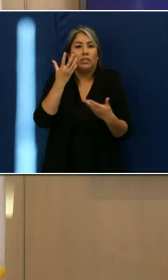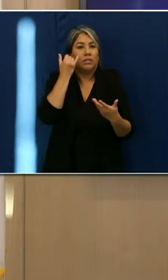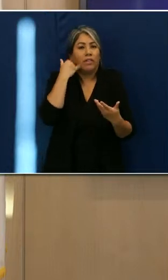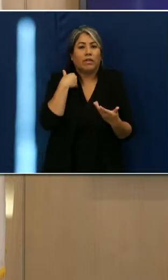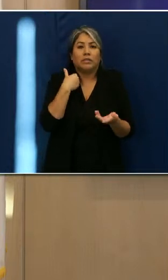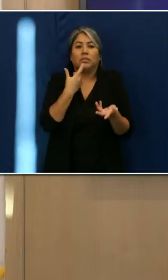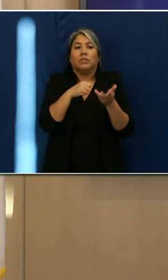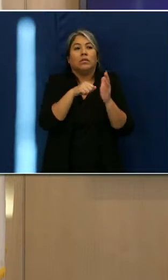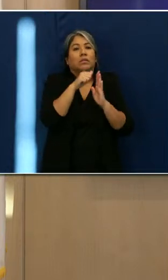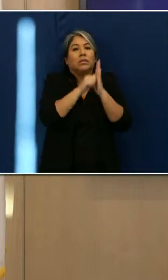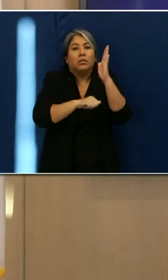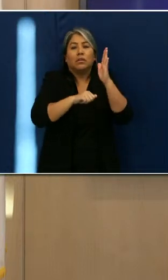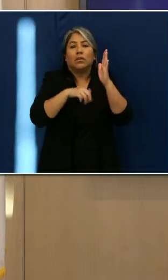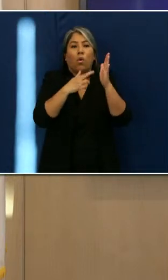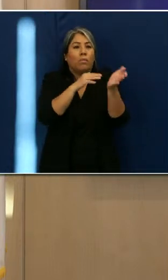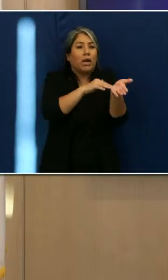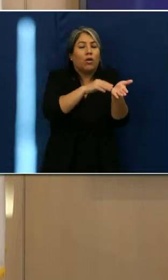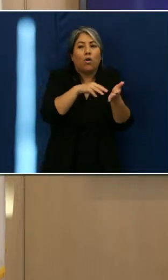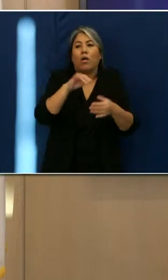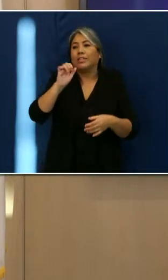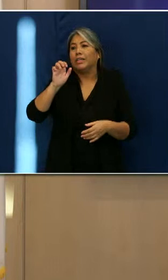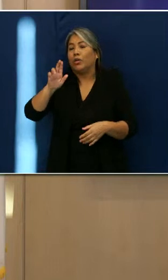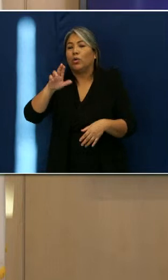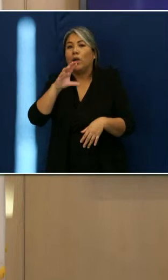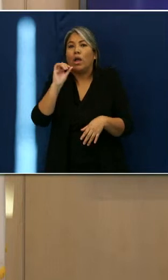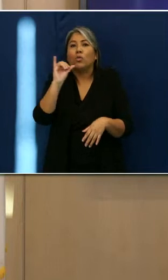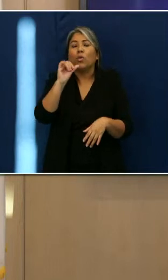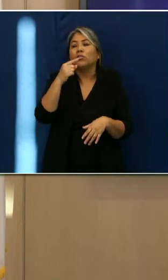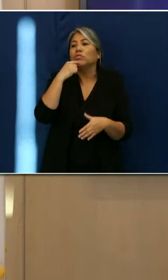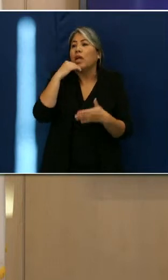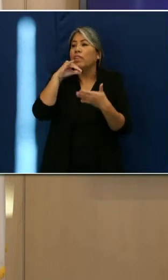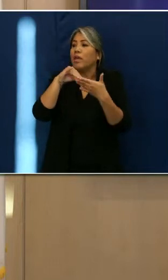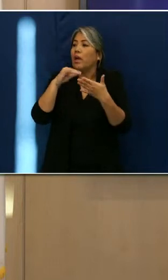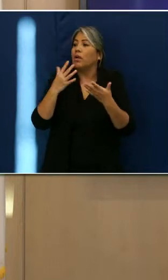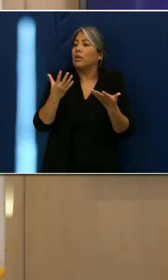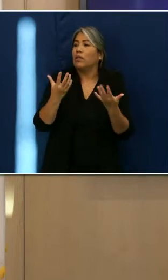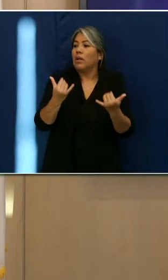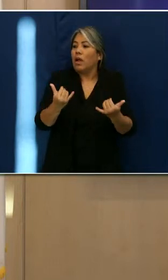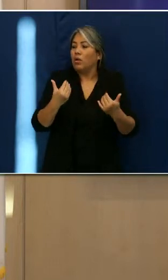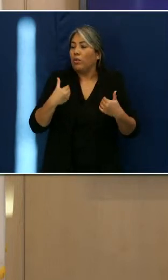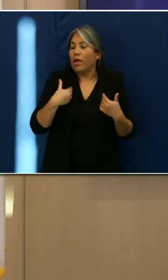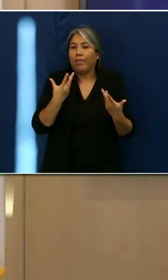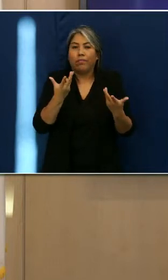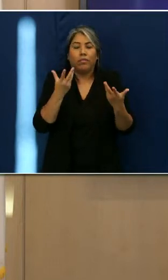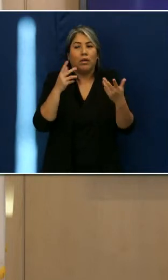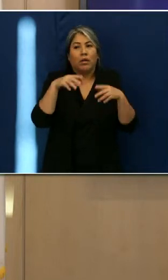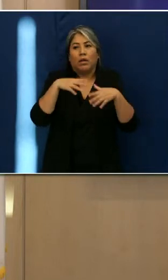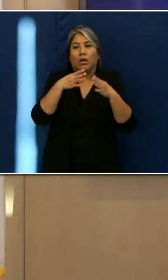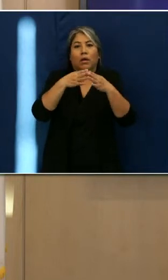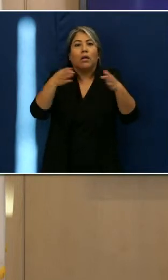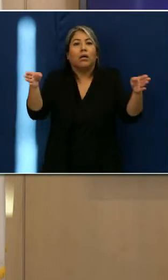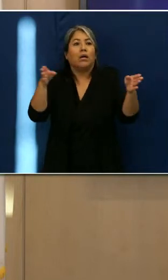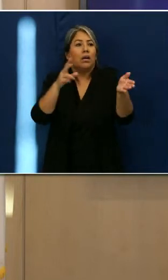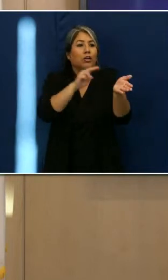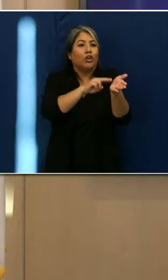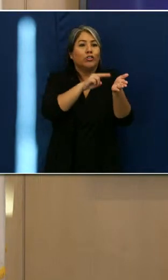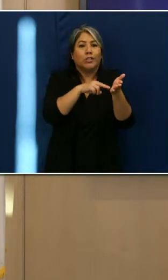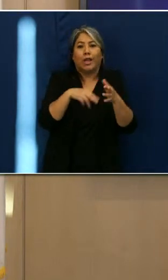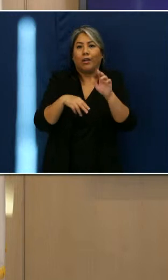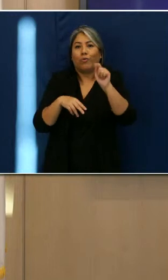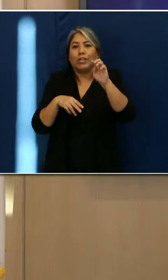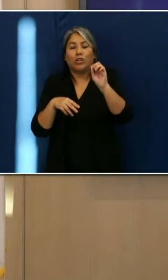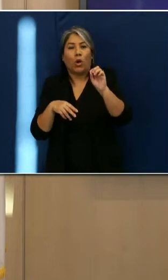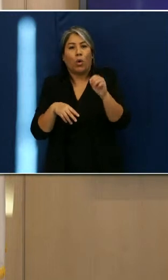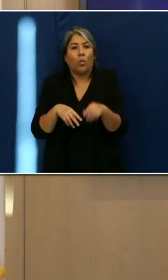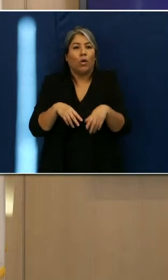or ICU, you know, and you've also said that now we've got, you know, a little bit broader nursing ratios, so we have